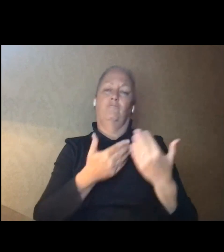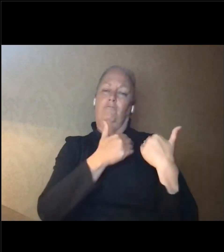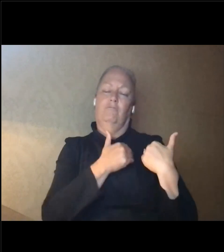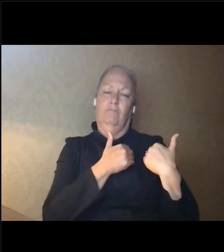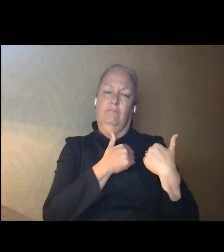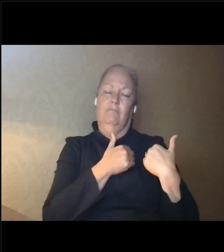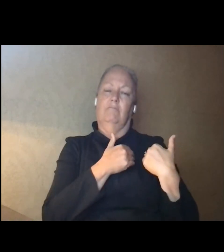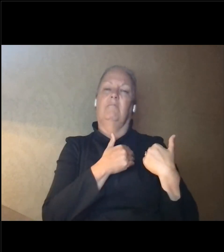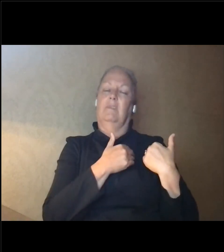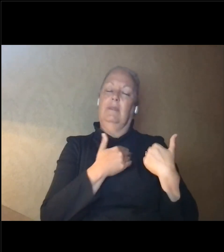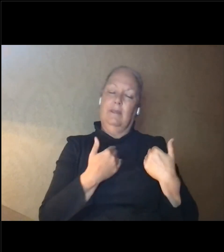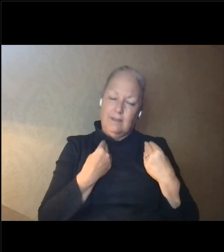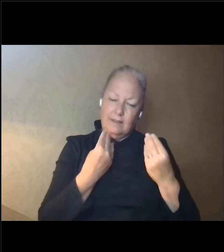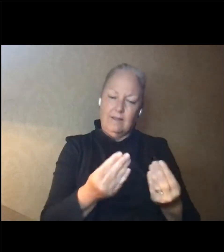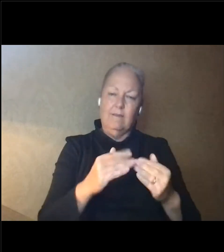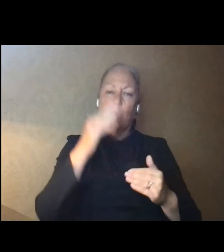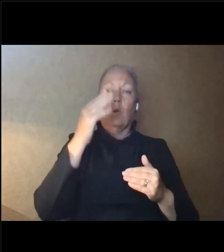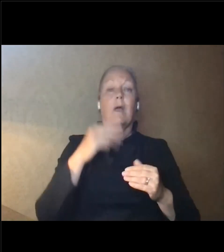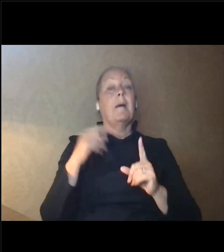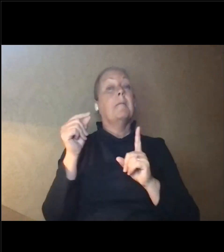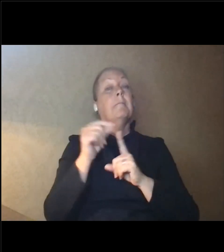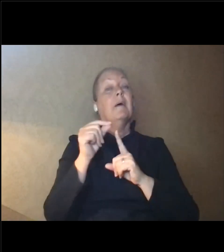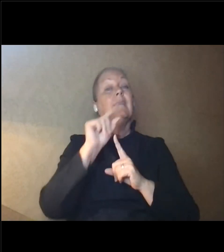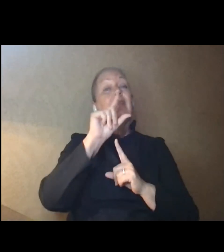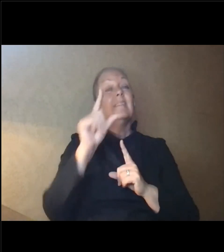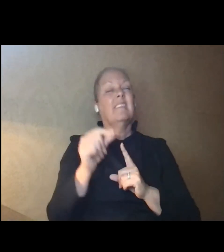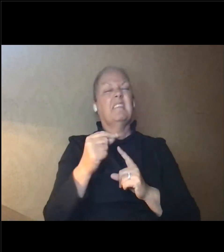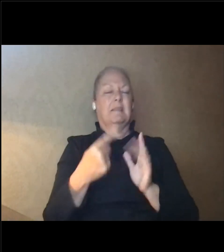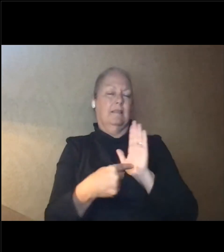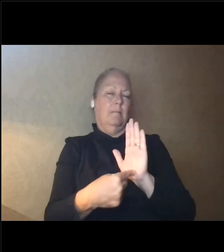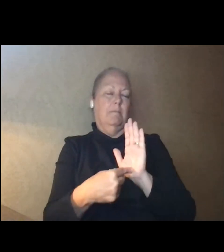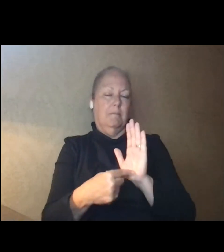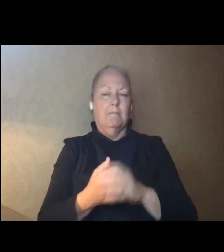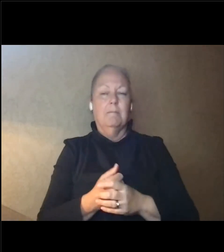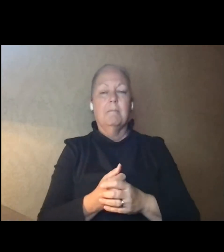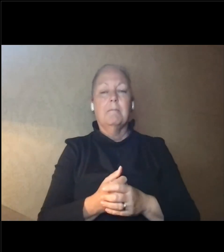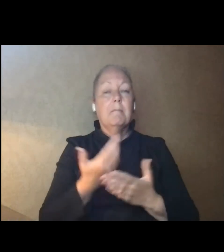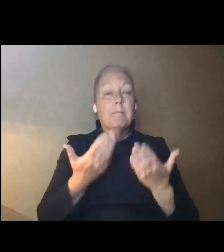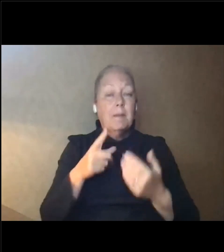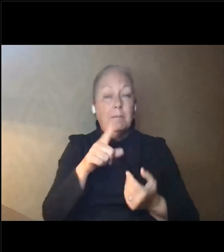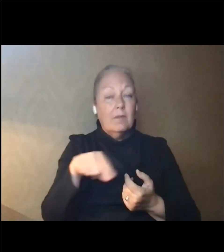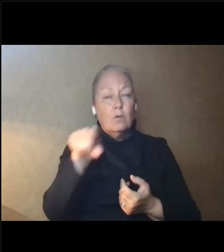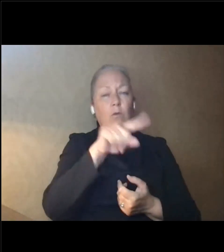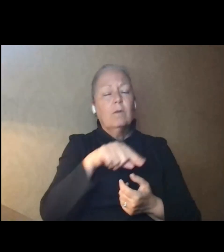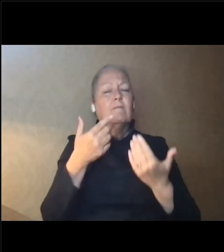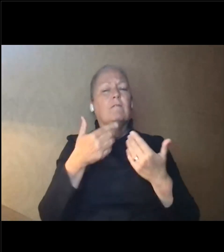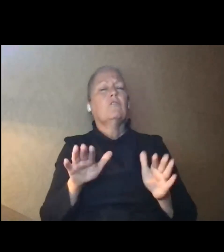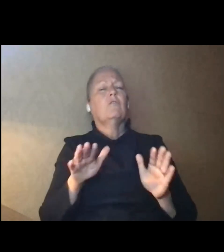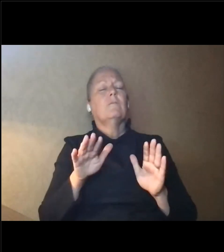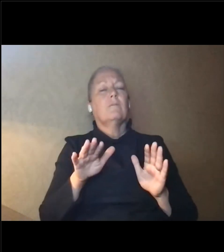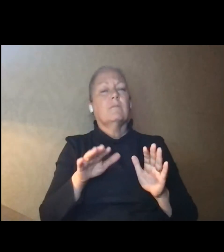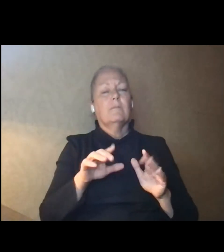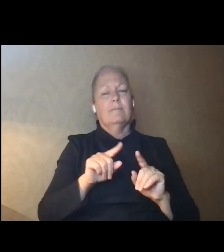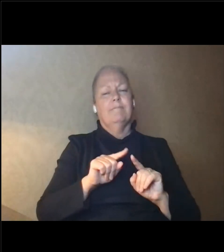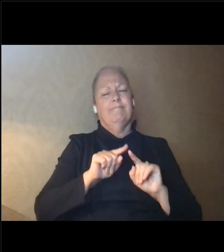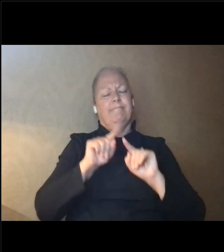give you example of Pakistan. Maybe many of you have attended this very